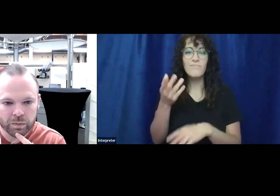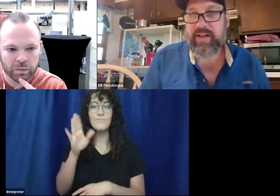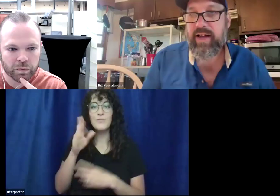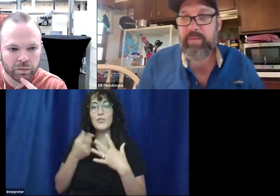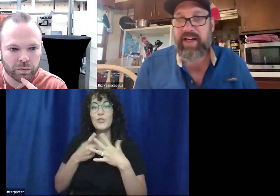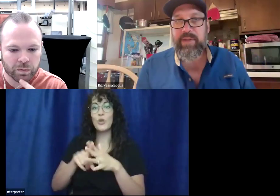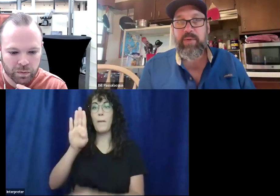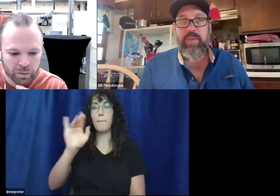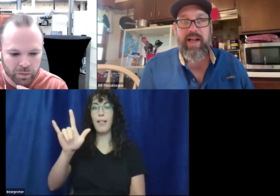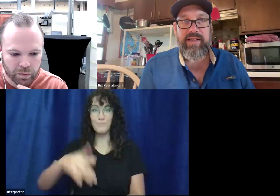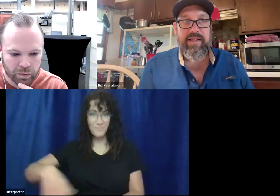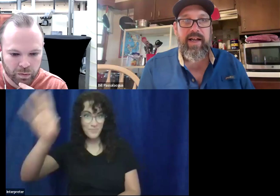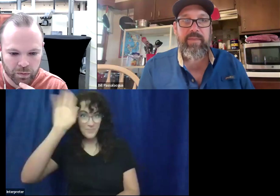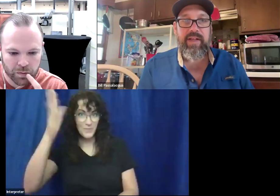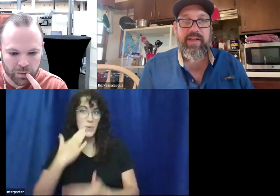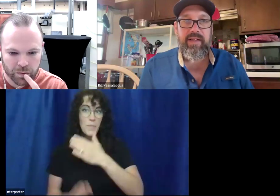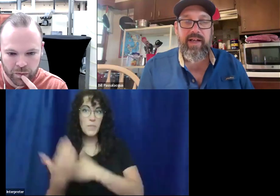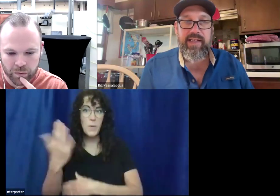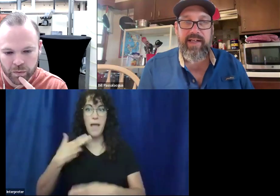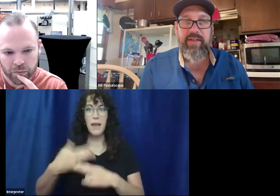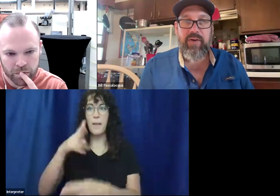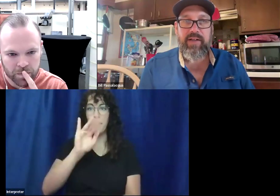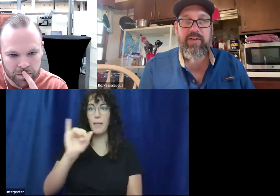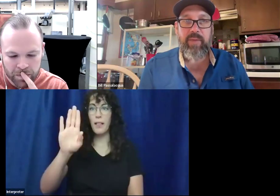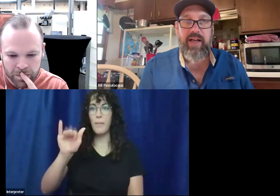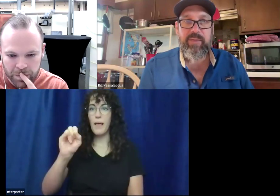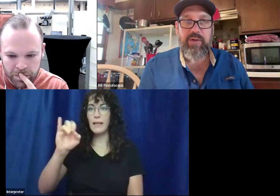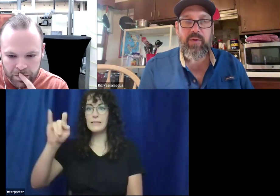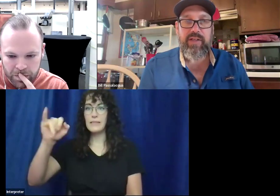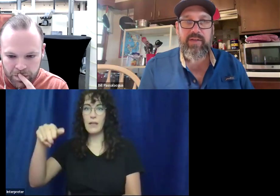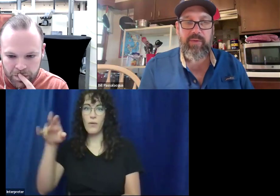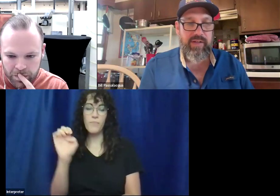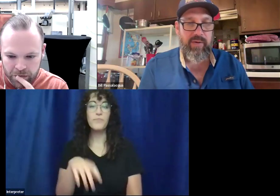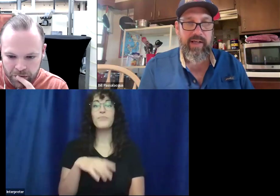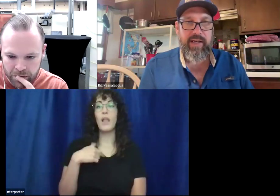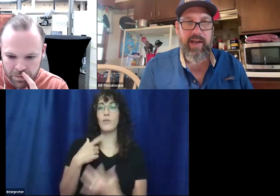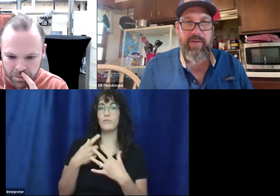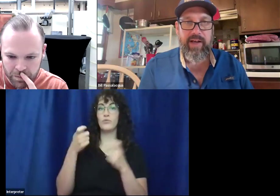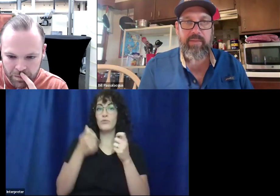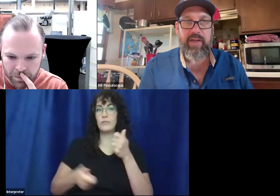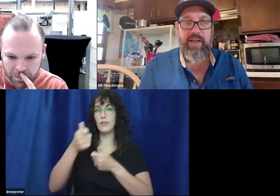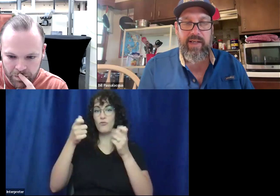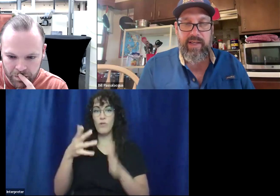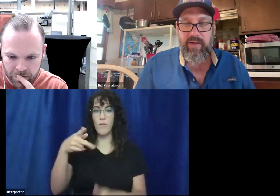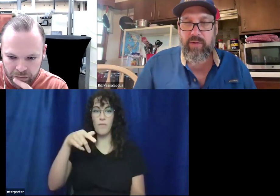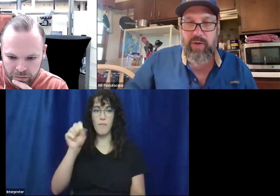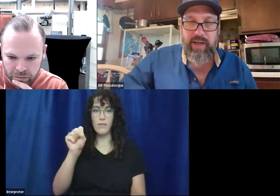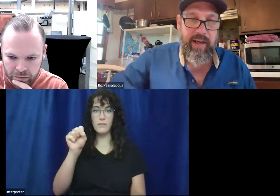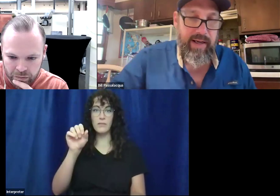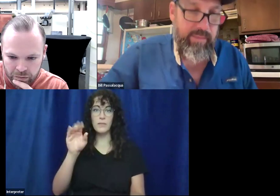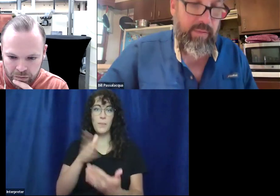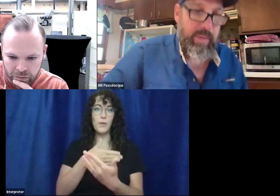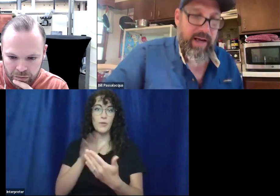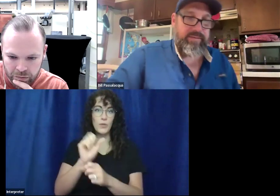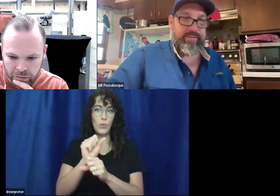Good morning. My name is Bill Poss. I'm the executive director of Poss Music Works, which is located in Effingham, Illinois.